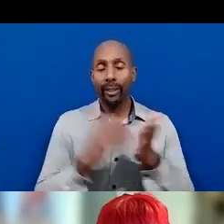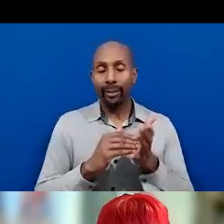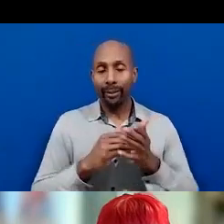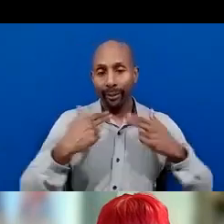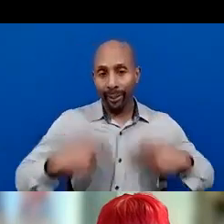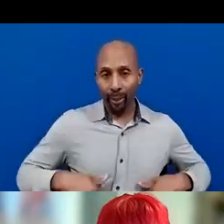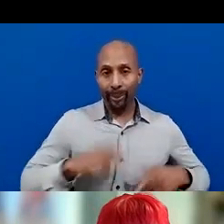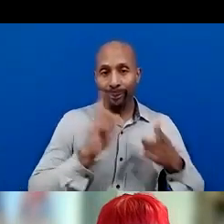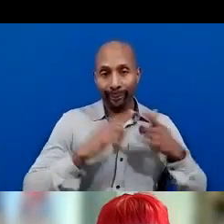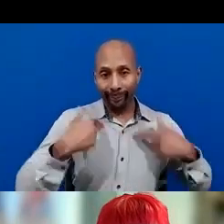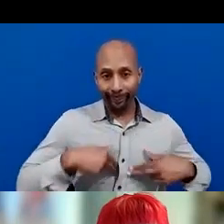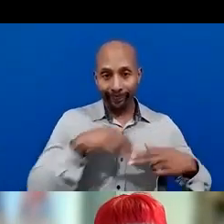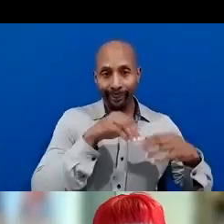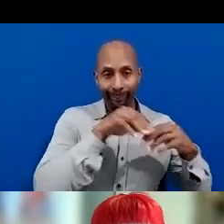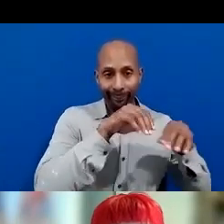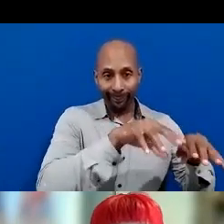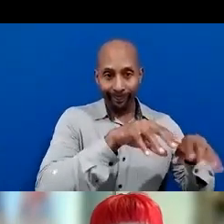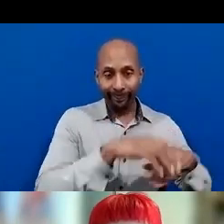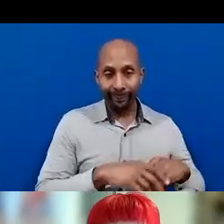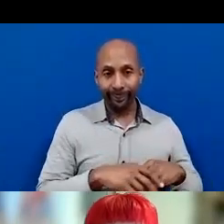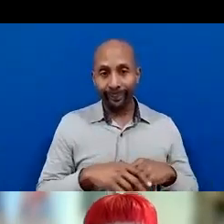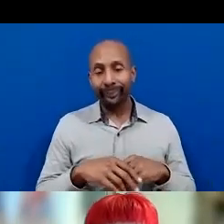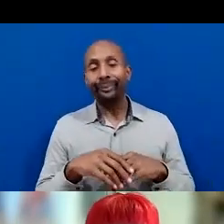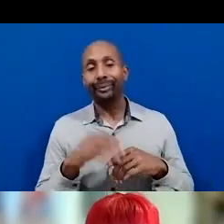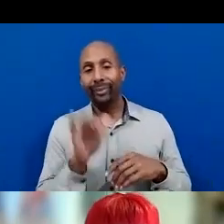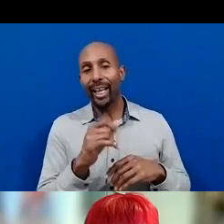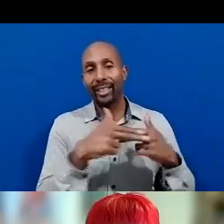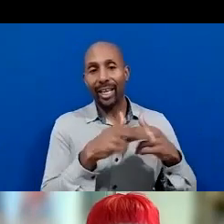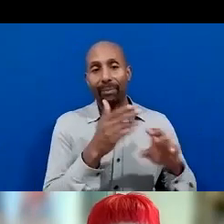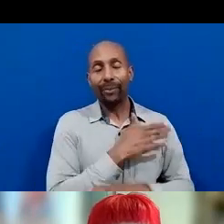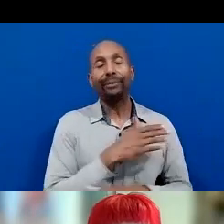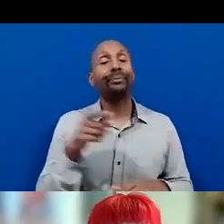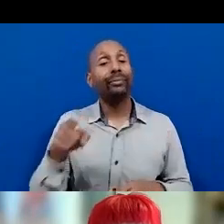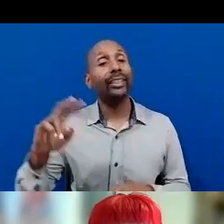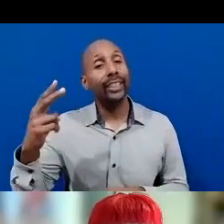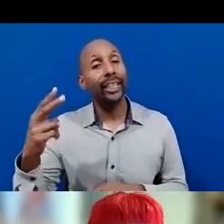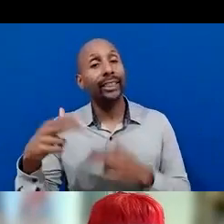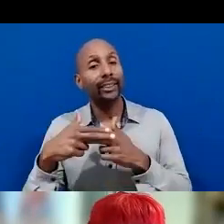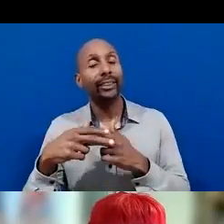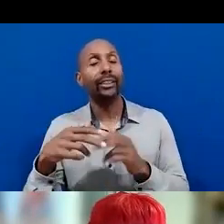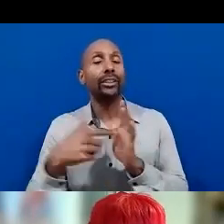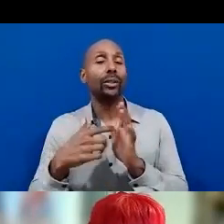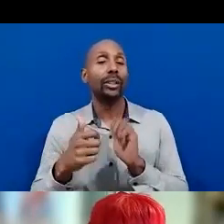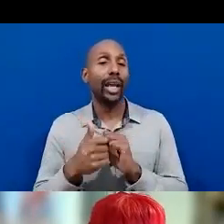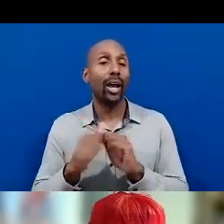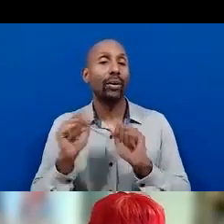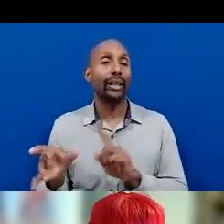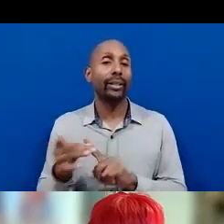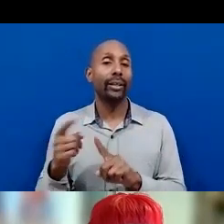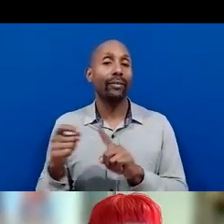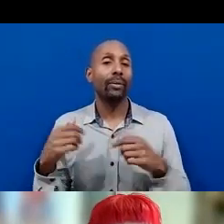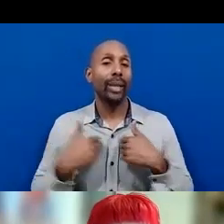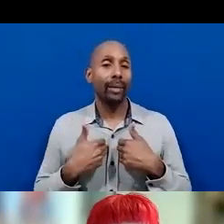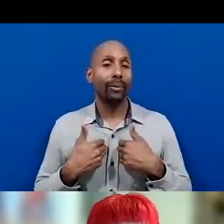and this slide talks about how people would get it from animals. And again, we don't usually see it in the